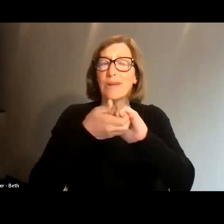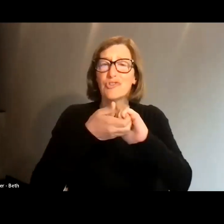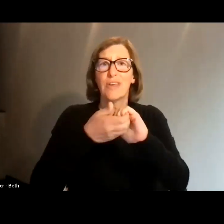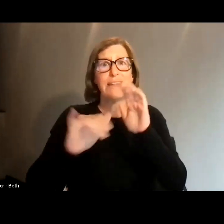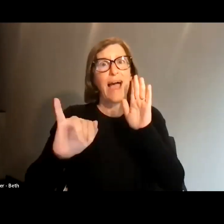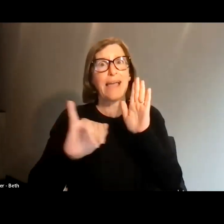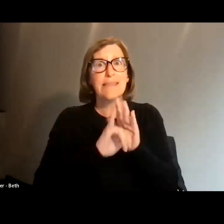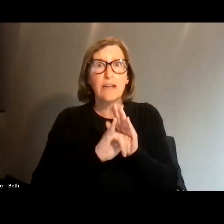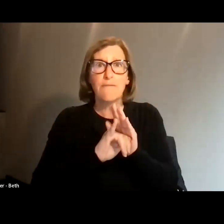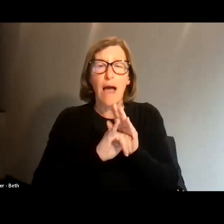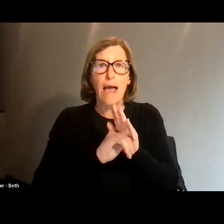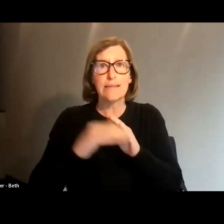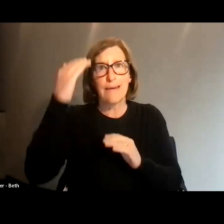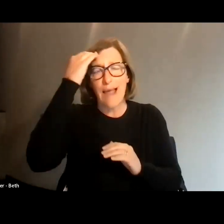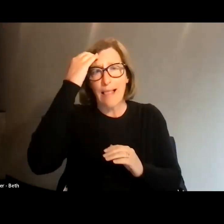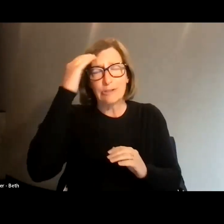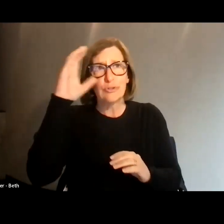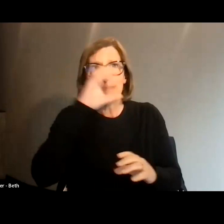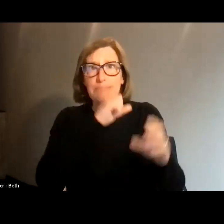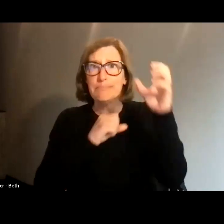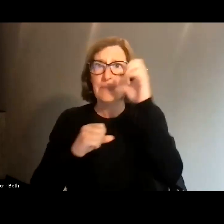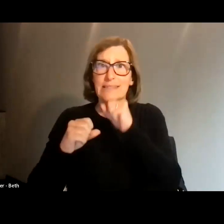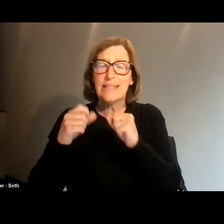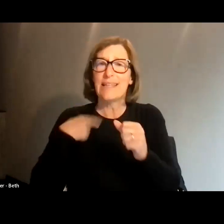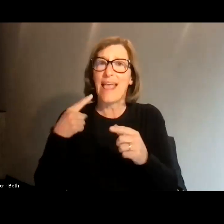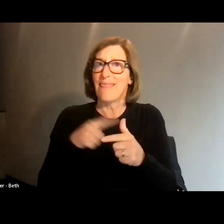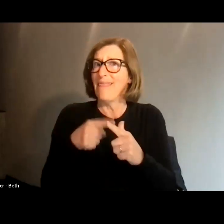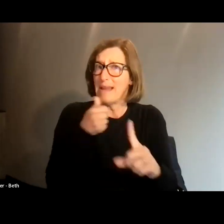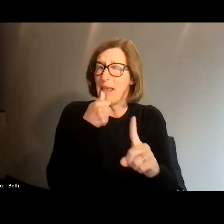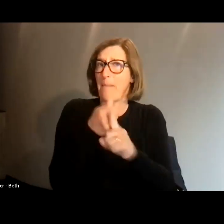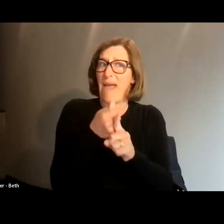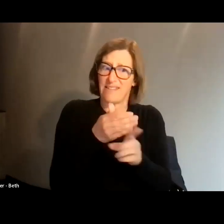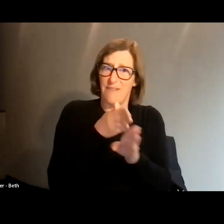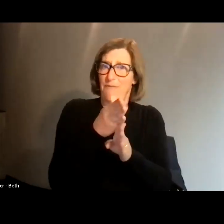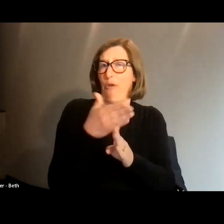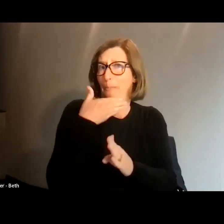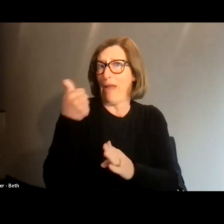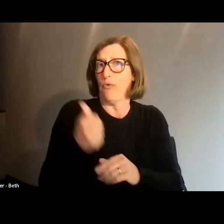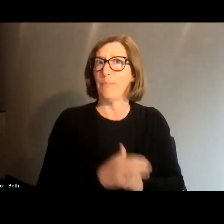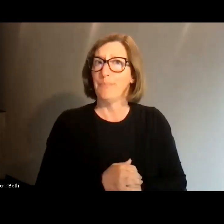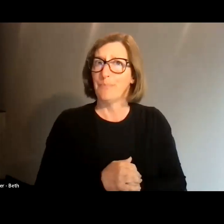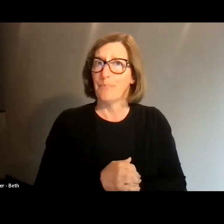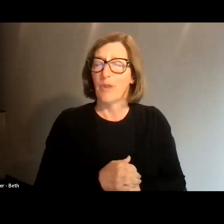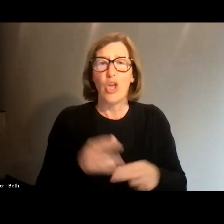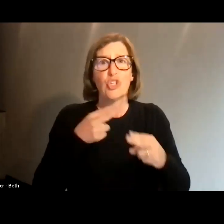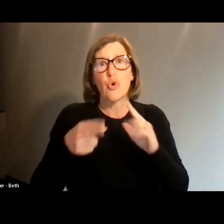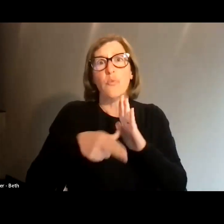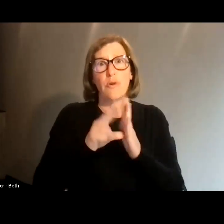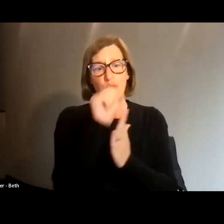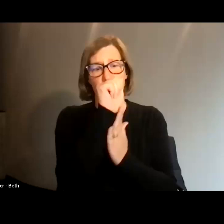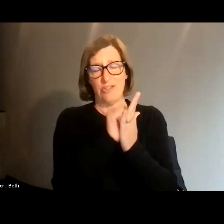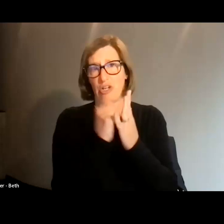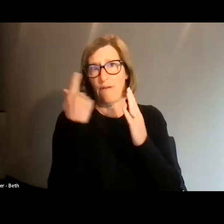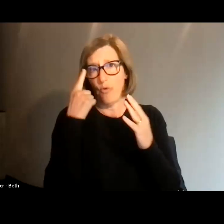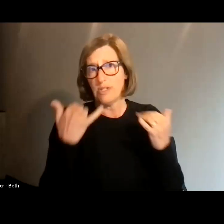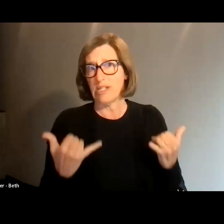in those knowledge gaps, resulting in a greater impact on the field. I'd like to briefly review our agenda for today